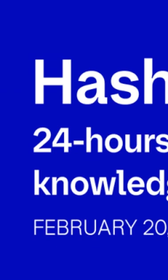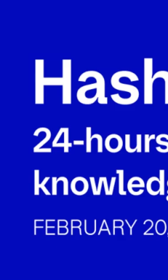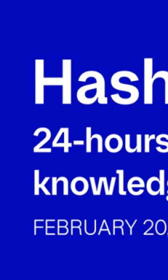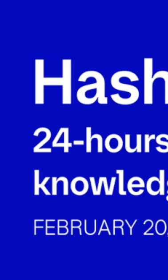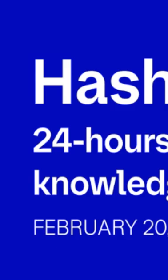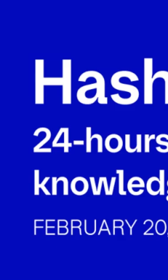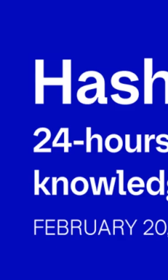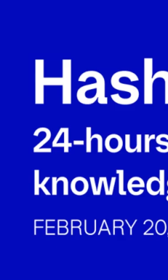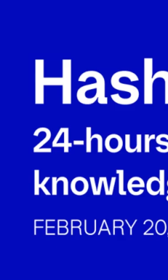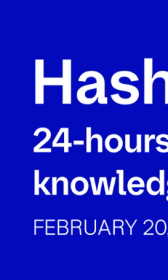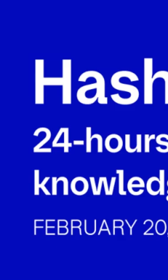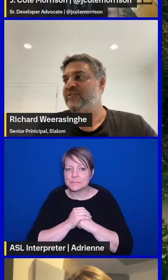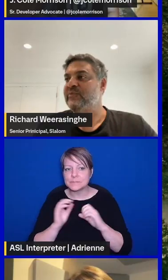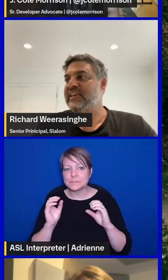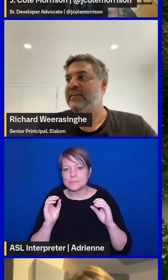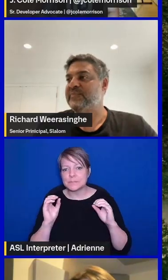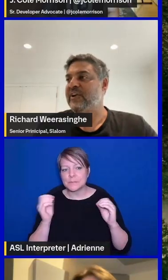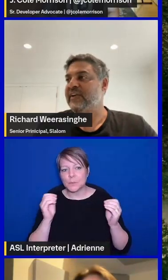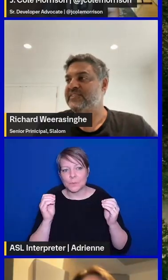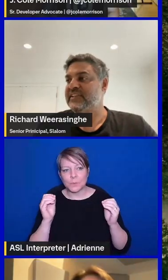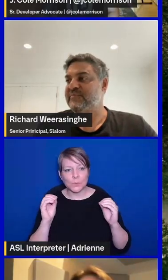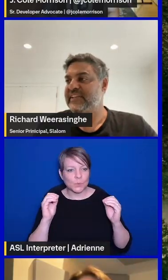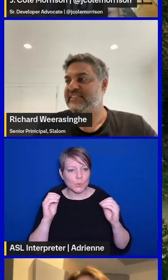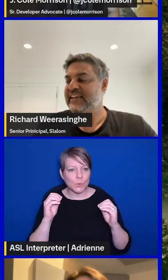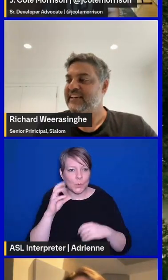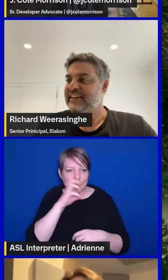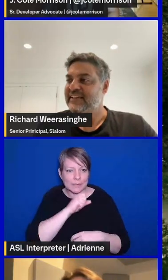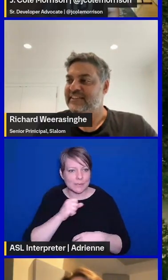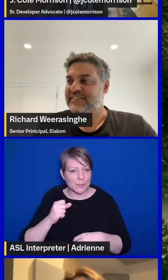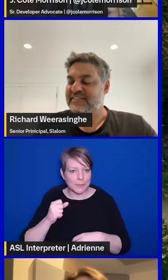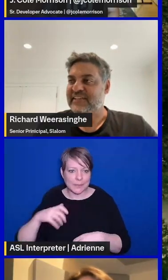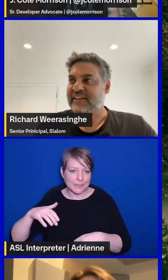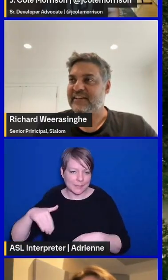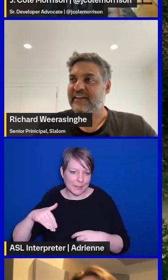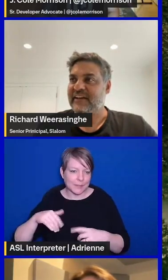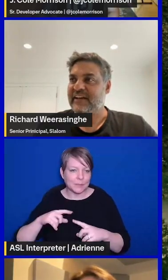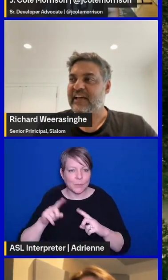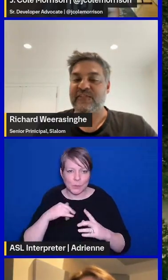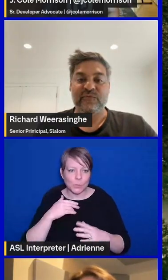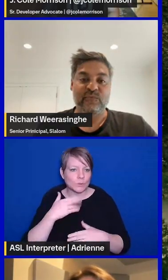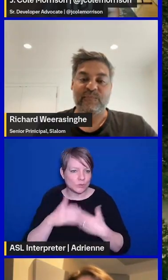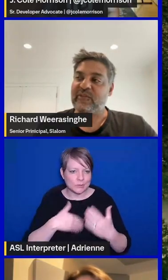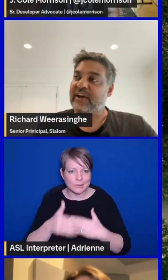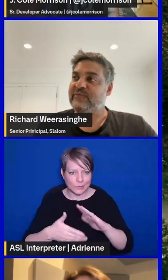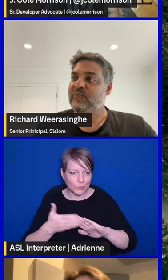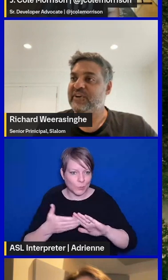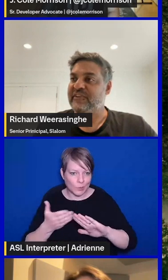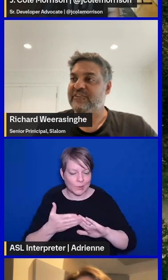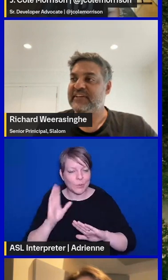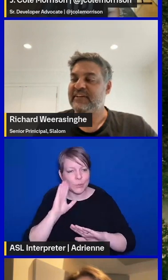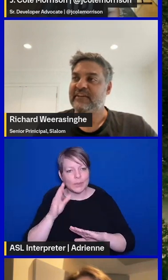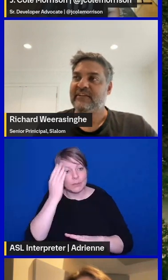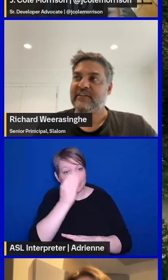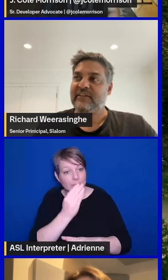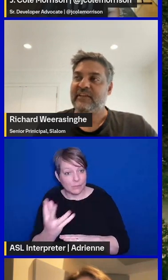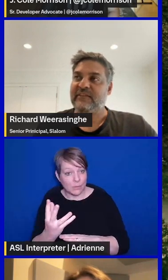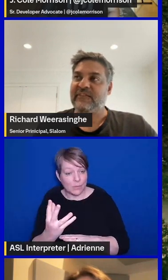So yeah, this will continue and we'll keep going until it completes. This is, and by the way, worth